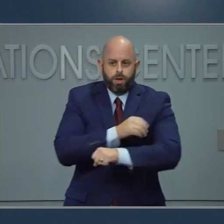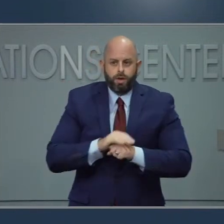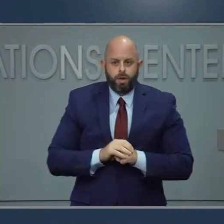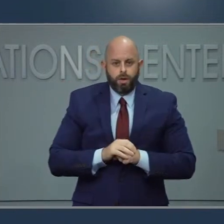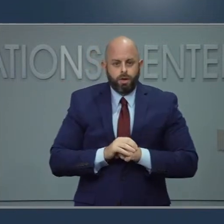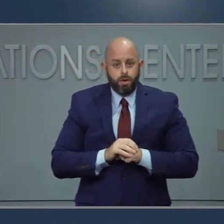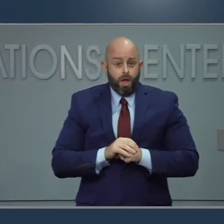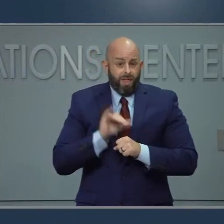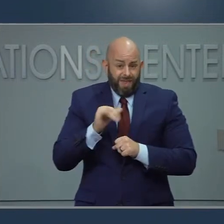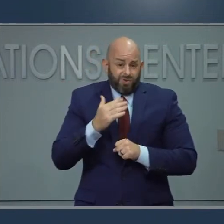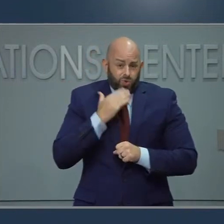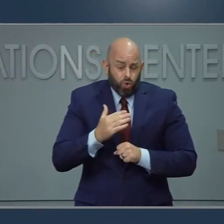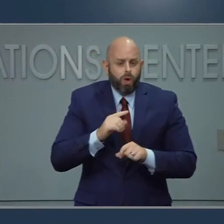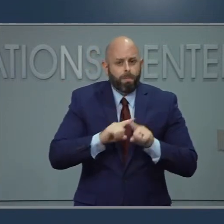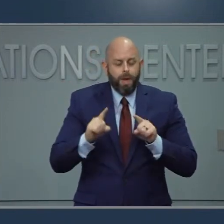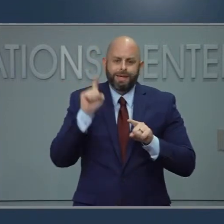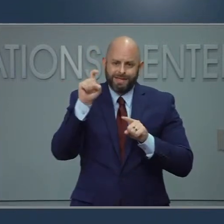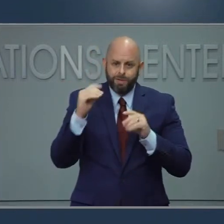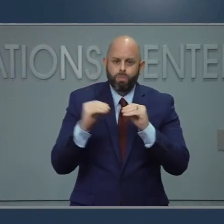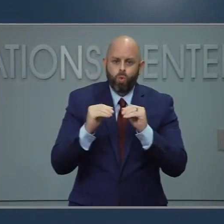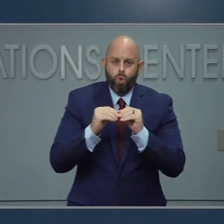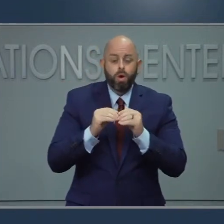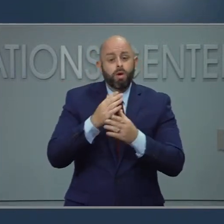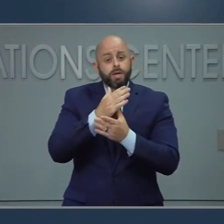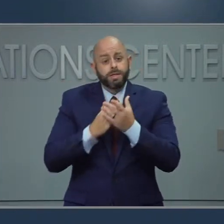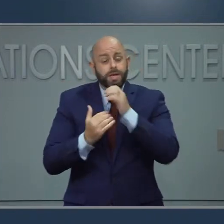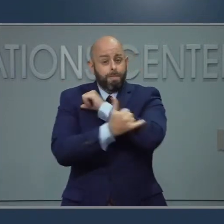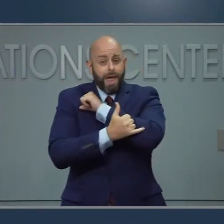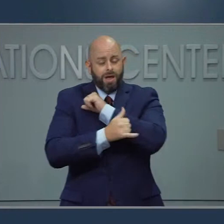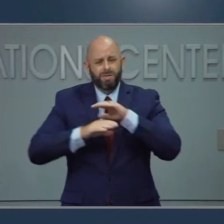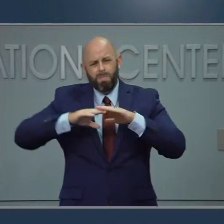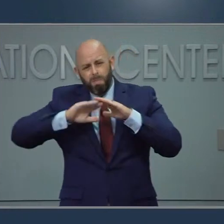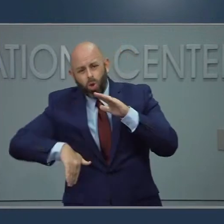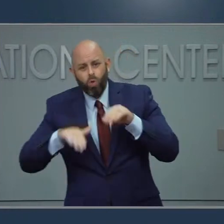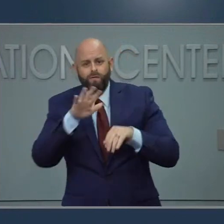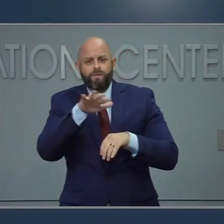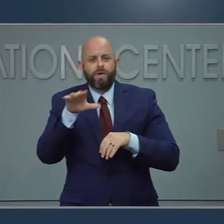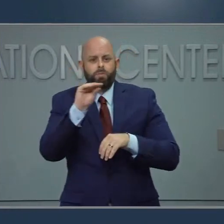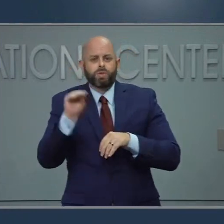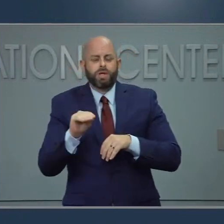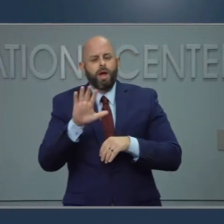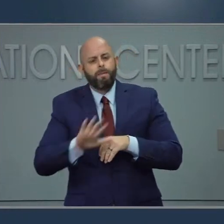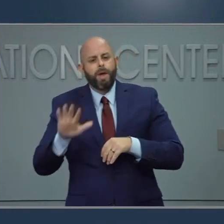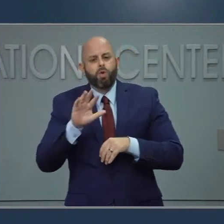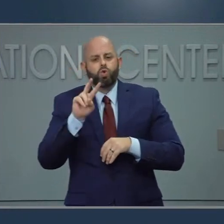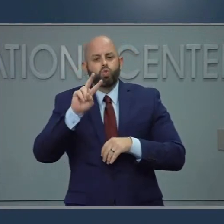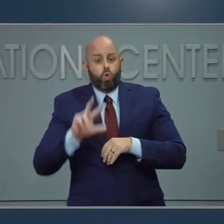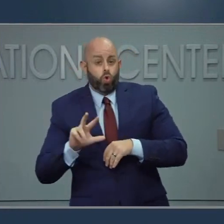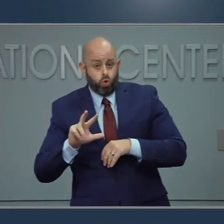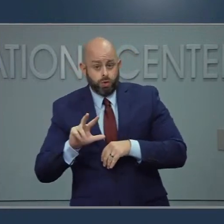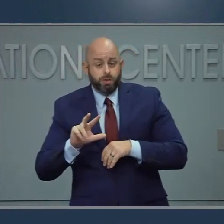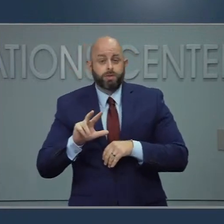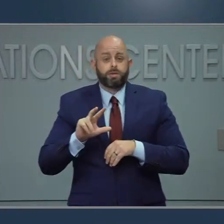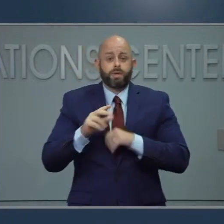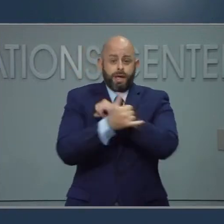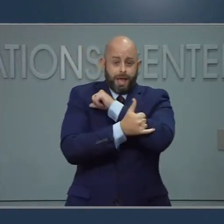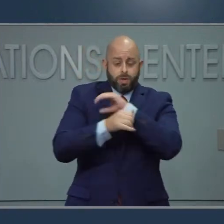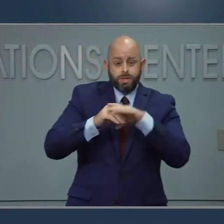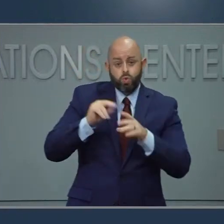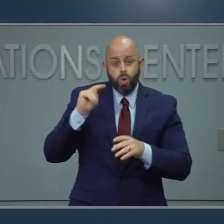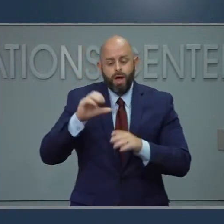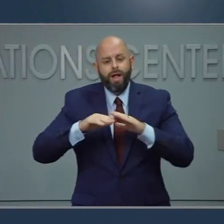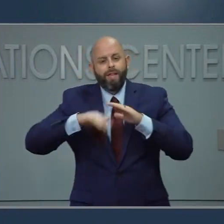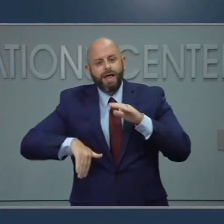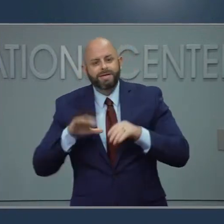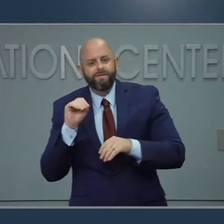this pandemic. Some counties are much lower. About 2/3 of counties in the state have less than half of their